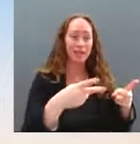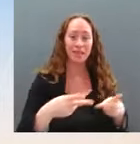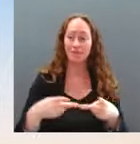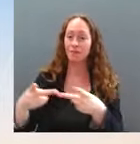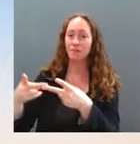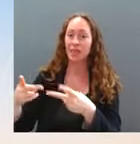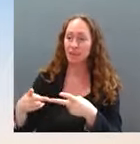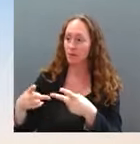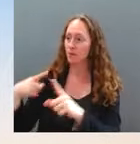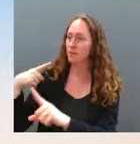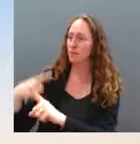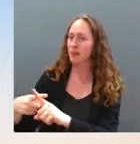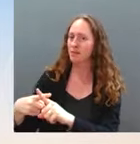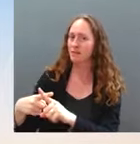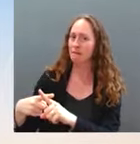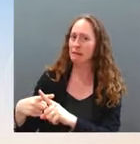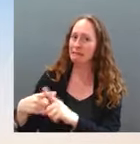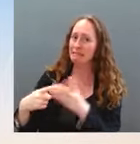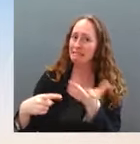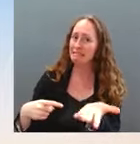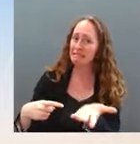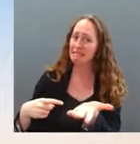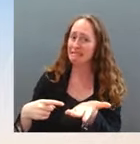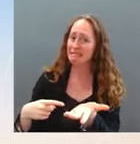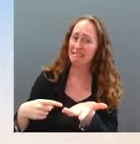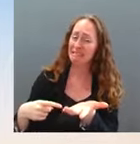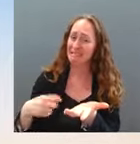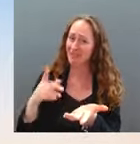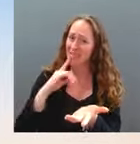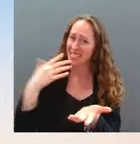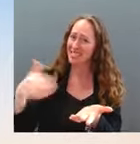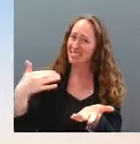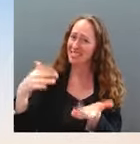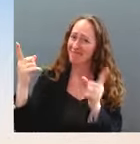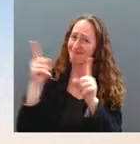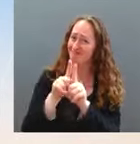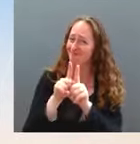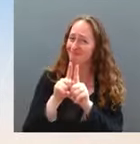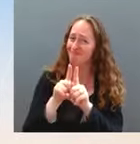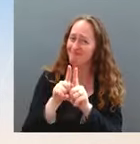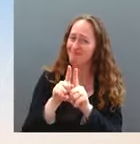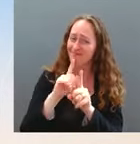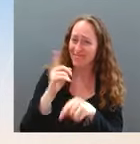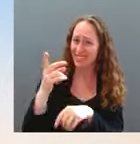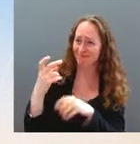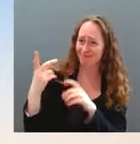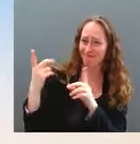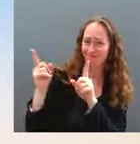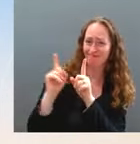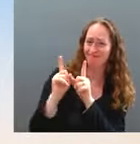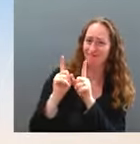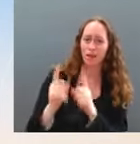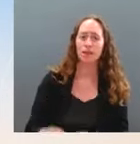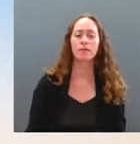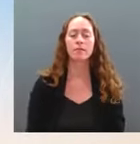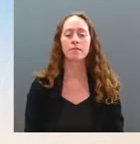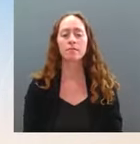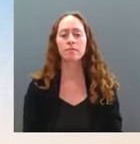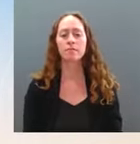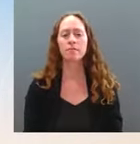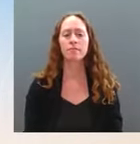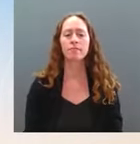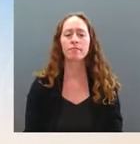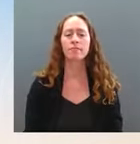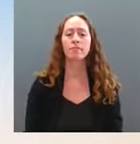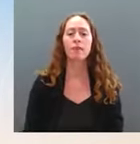way a close contact is defined, it's not arbitrary. It's not something made up by the White House. It's CDC guidelines, and how they define it is being